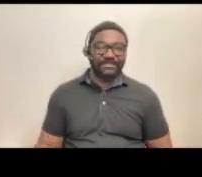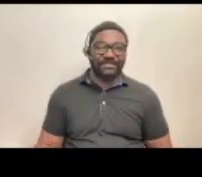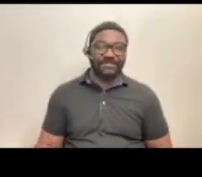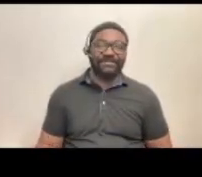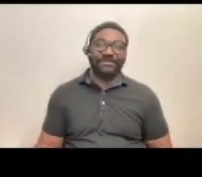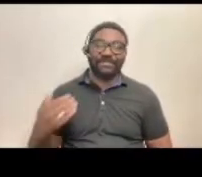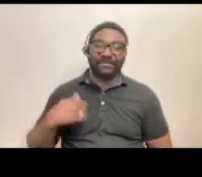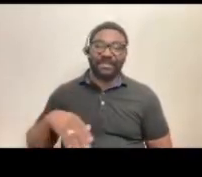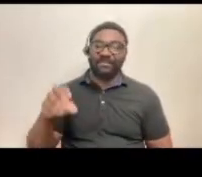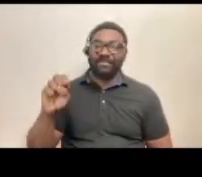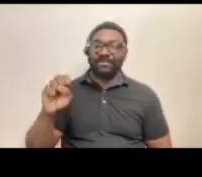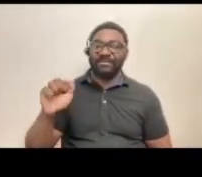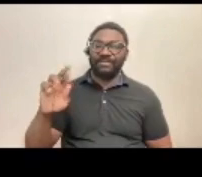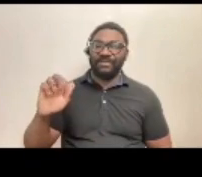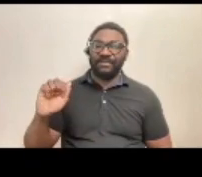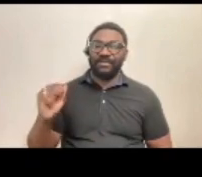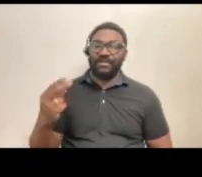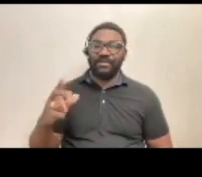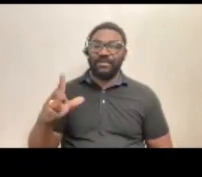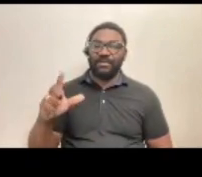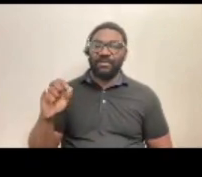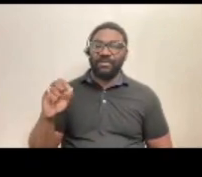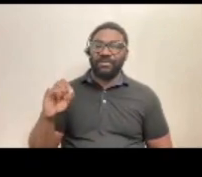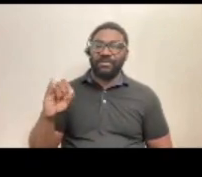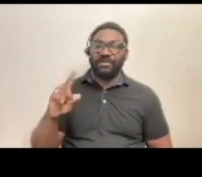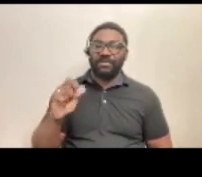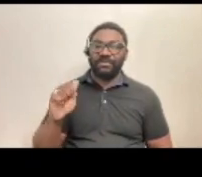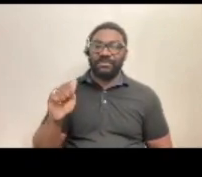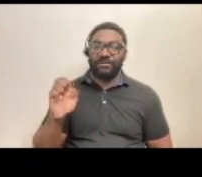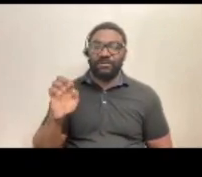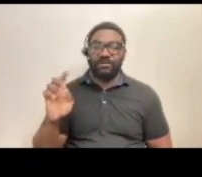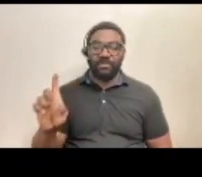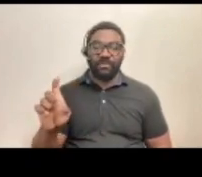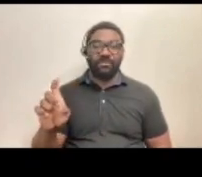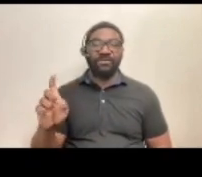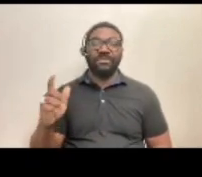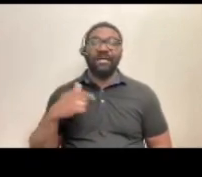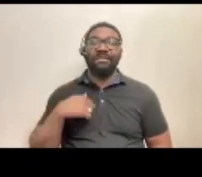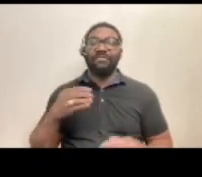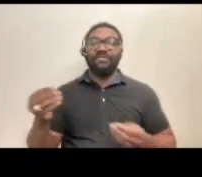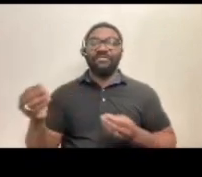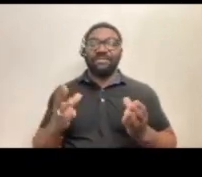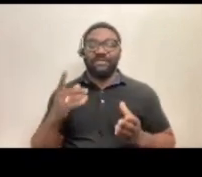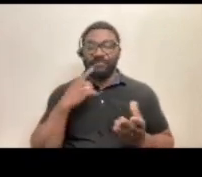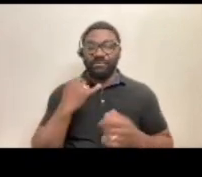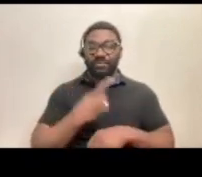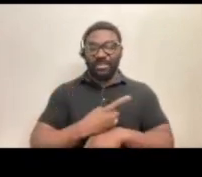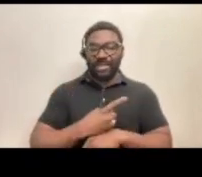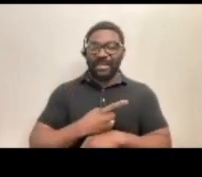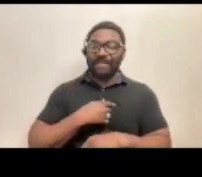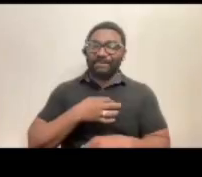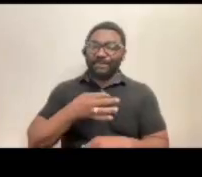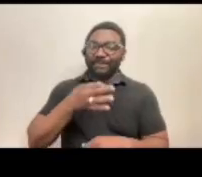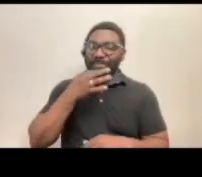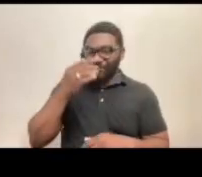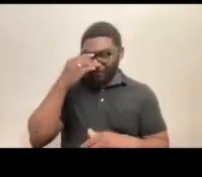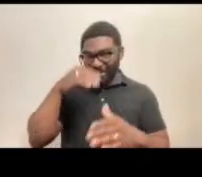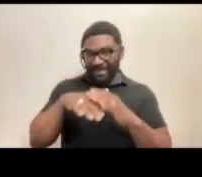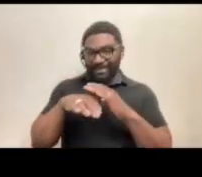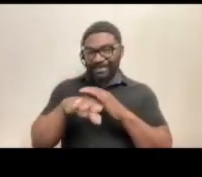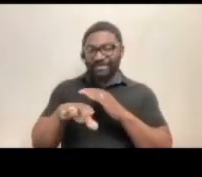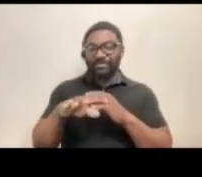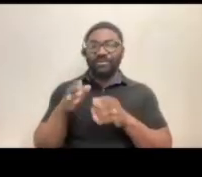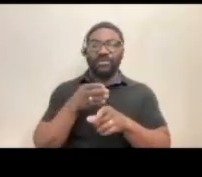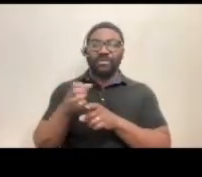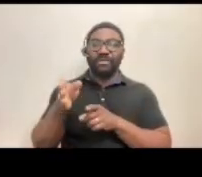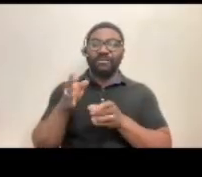And my name is Sarah Loazo. I will be the facilitator for today. I serve as subject matter expert on accessible career pathways